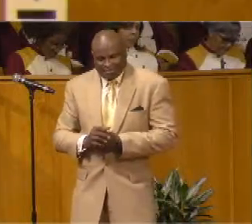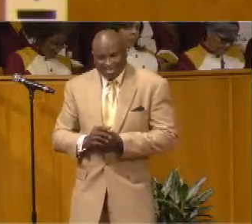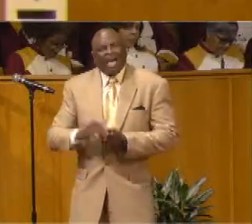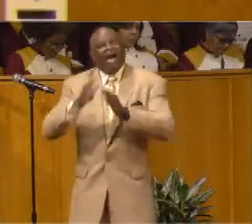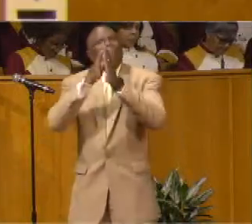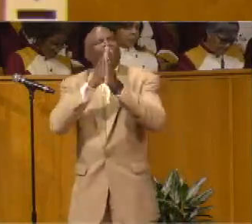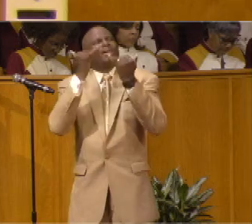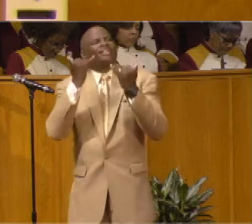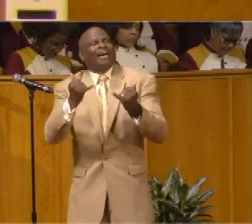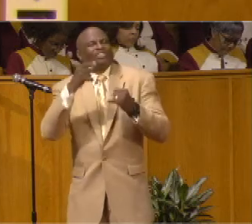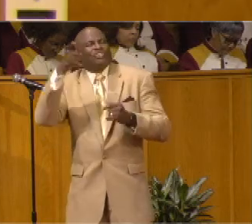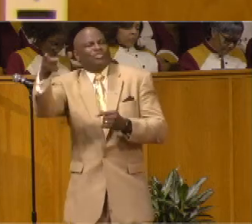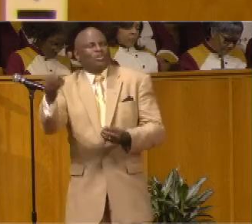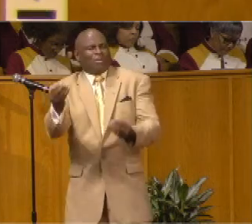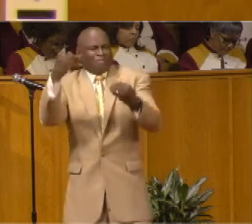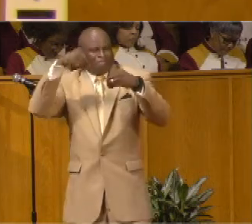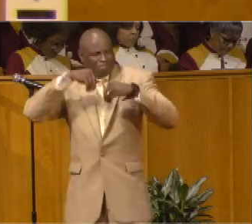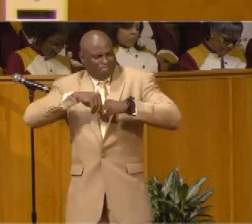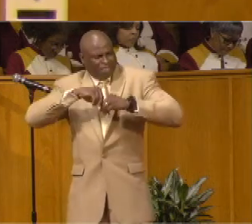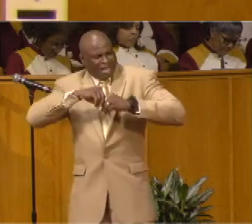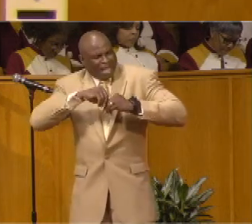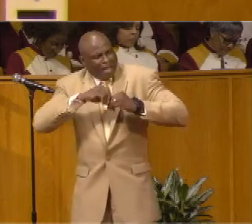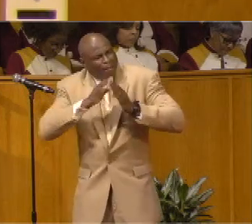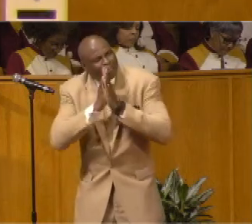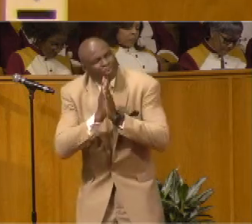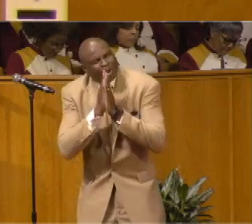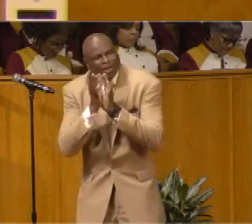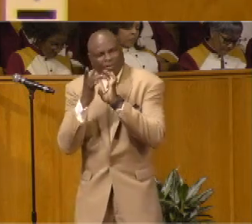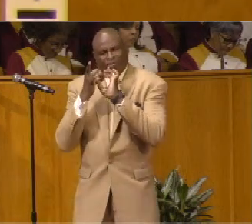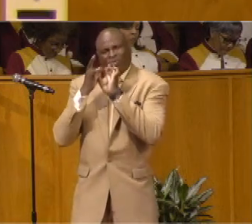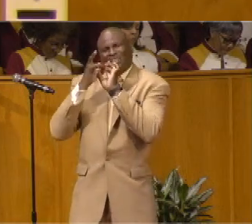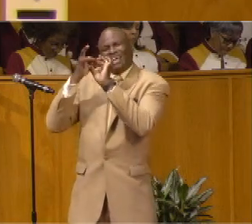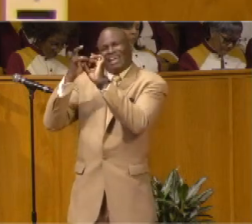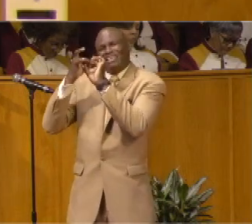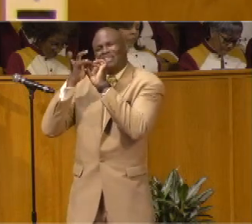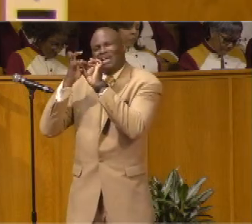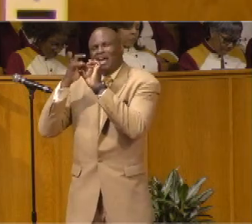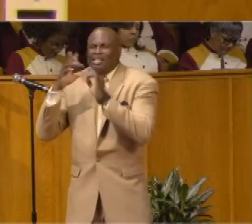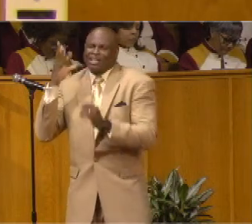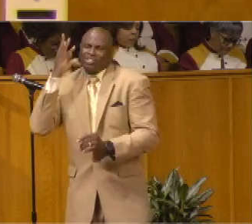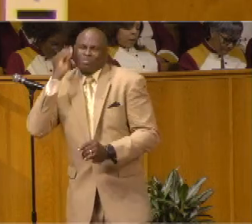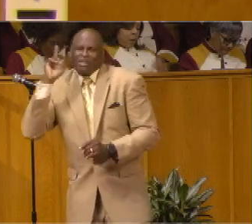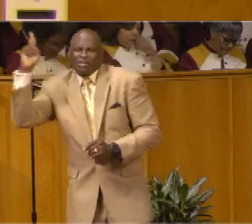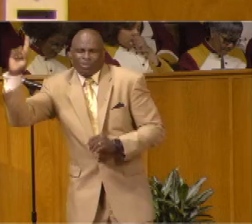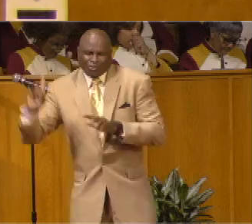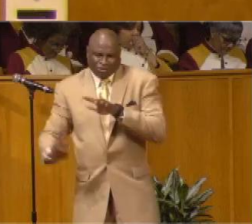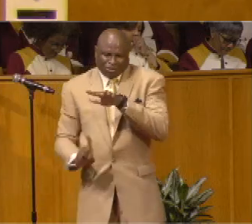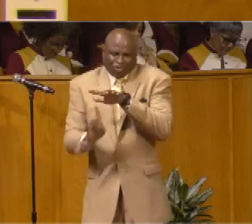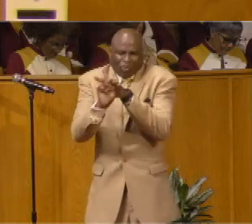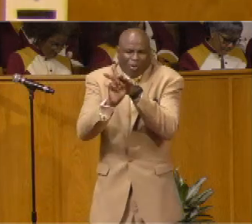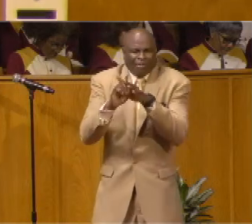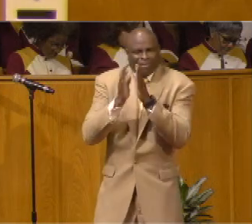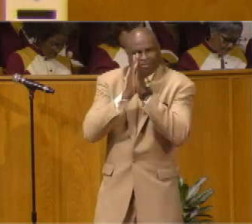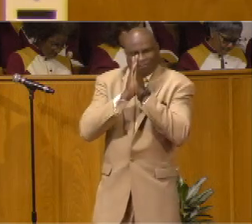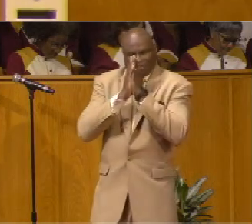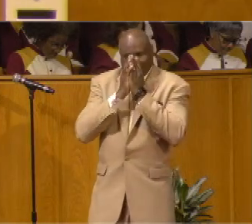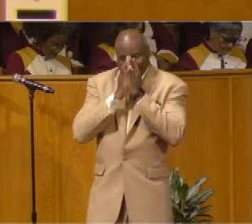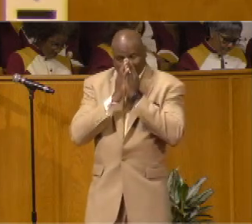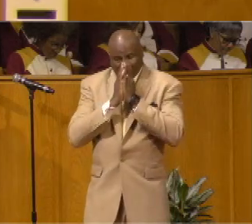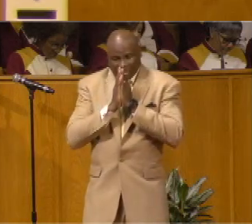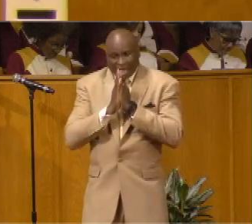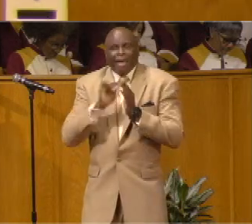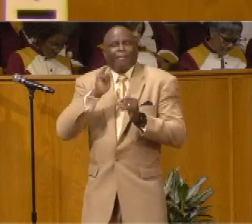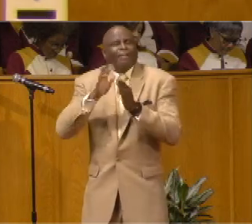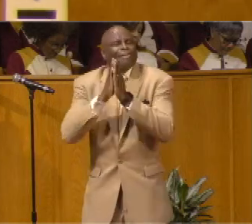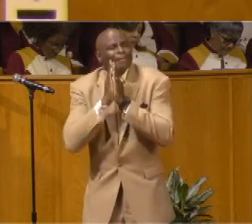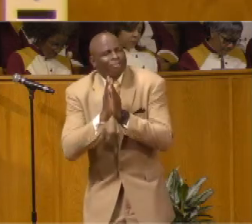I pray now that you would put me in that place of prayer where I experience your interceding in my prayer life, where